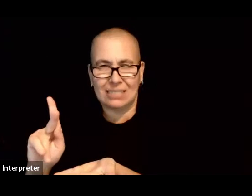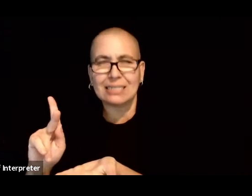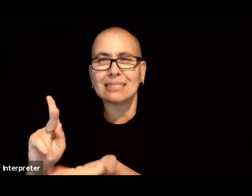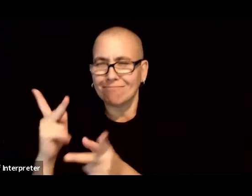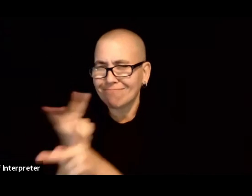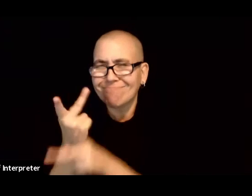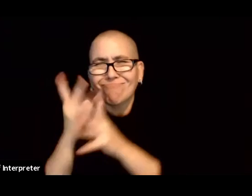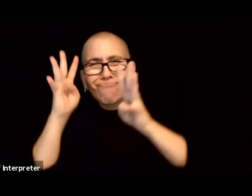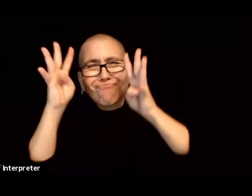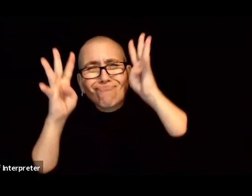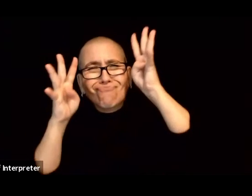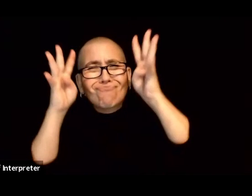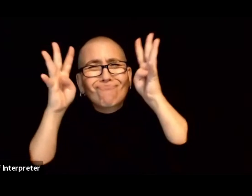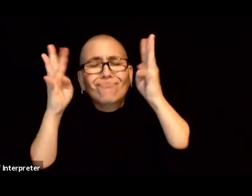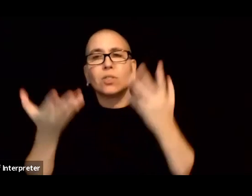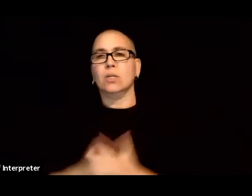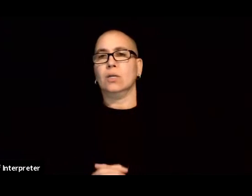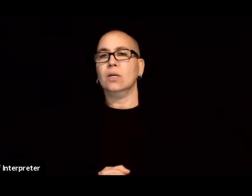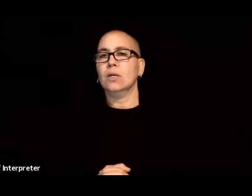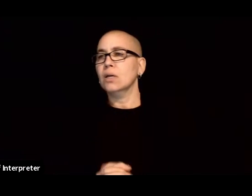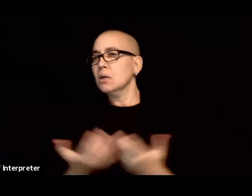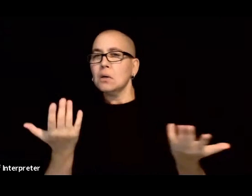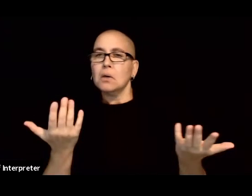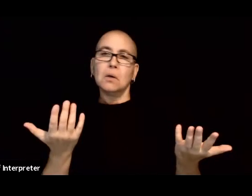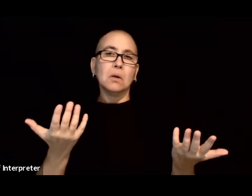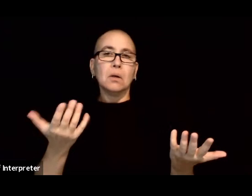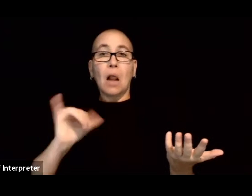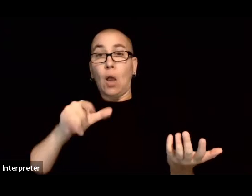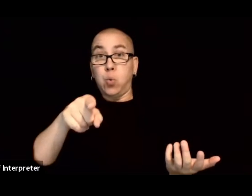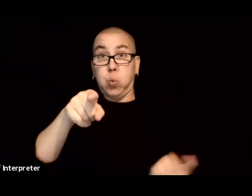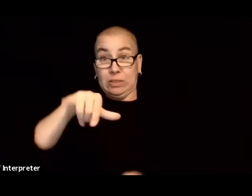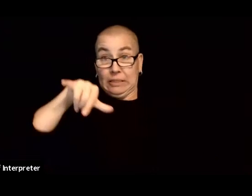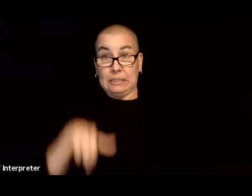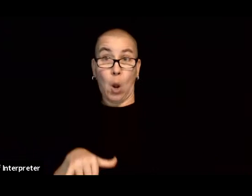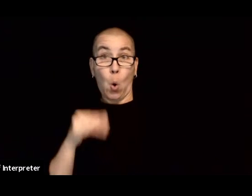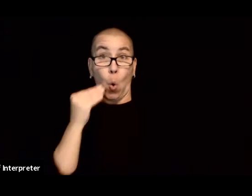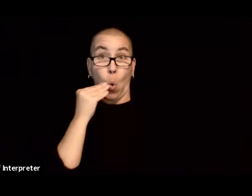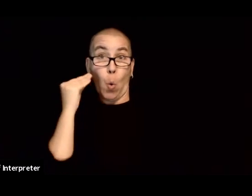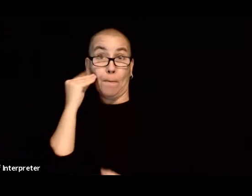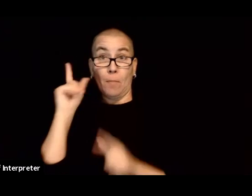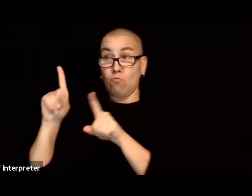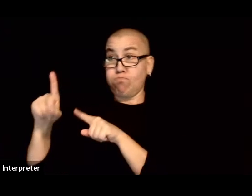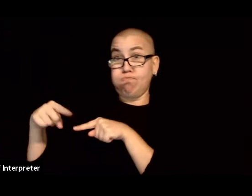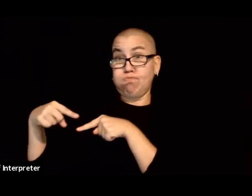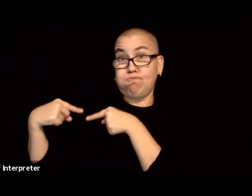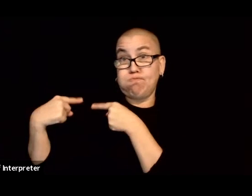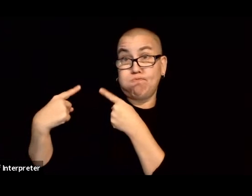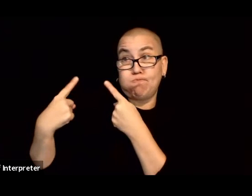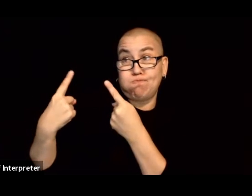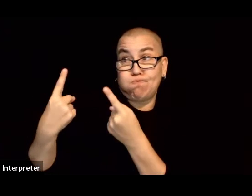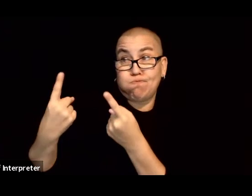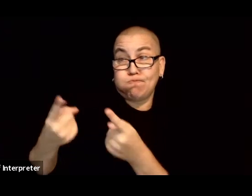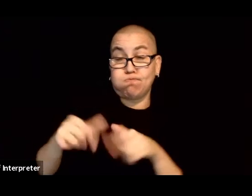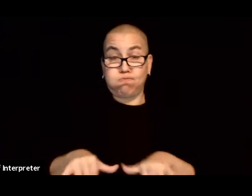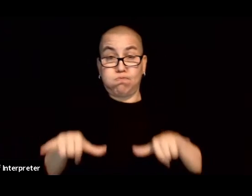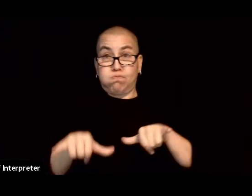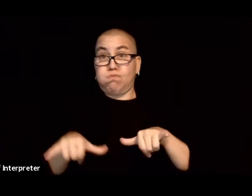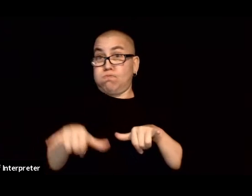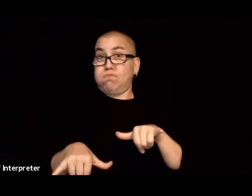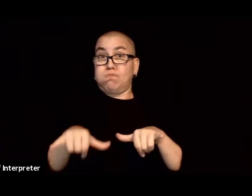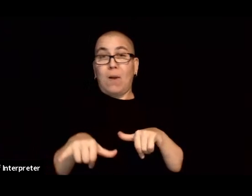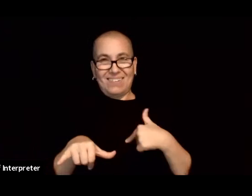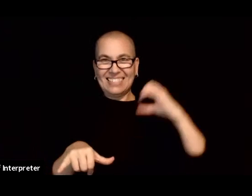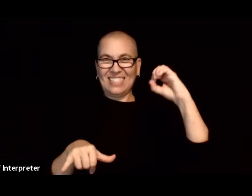risk associated with it. So as we're talking about things to consider, it is from the standpoint of